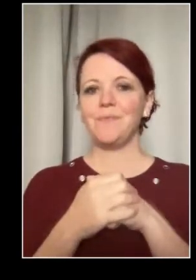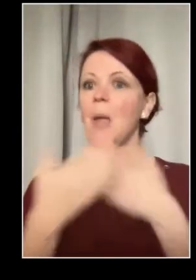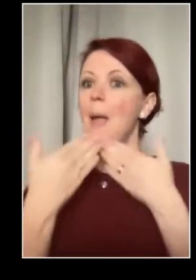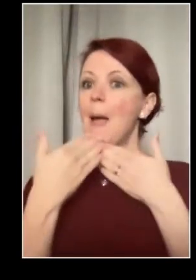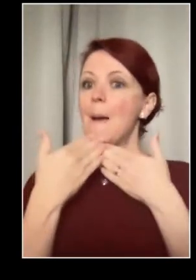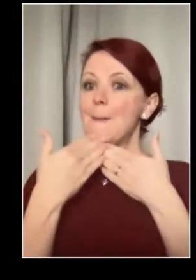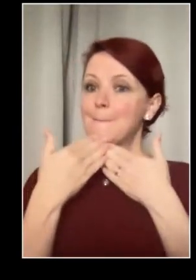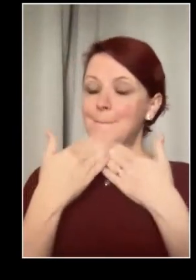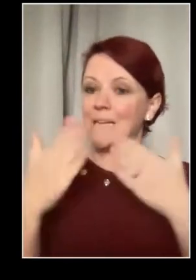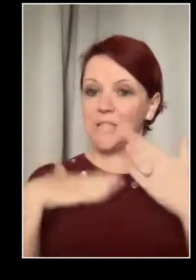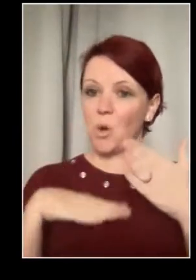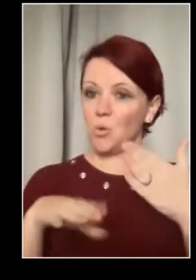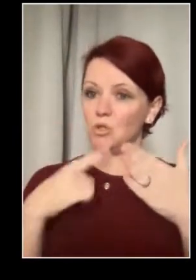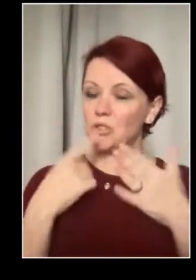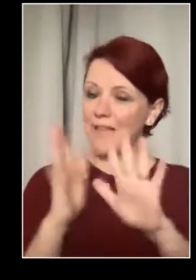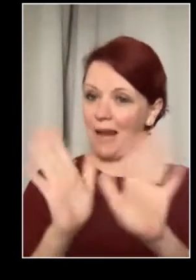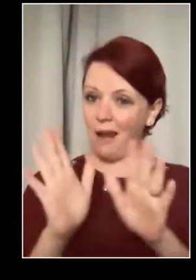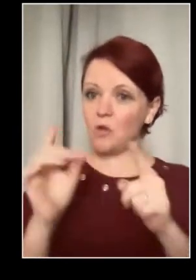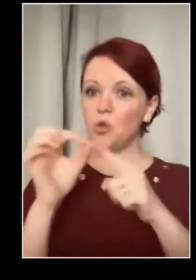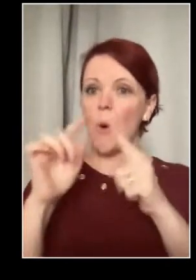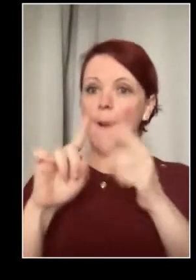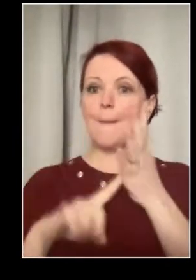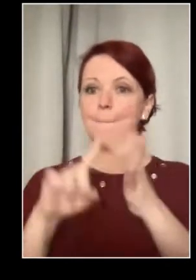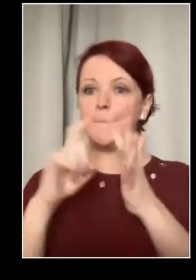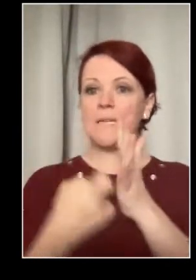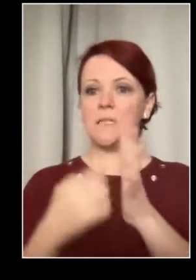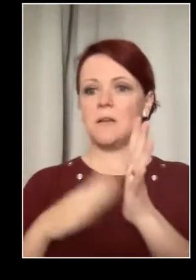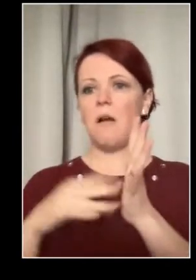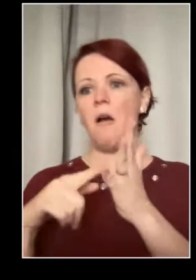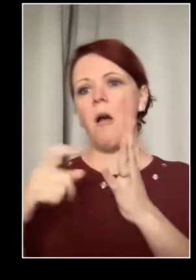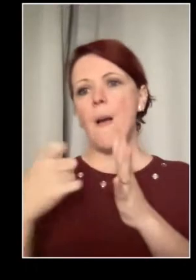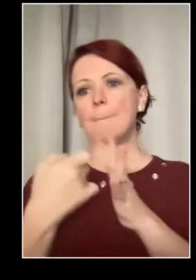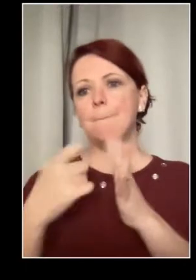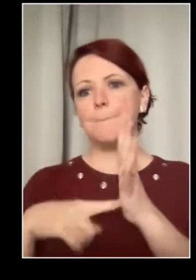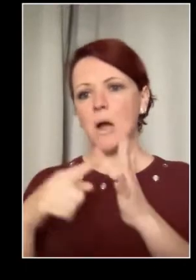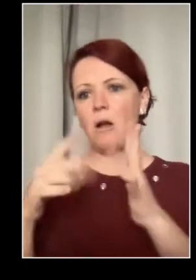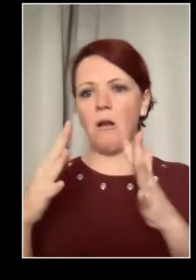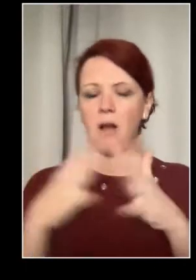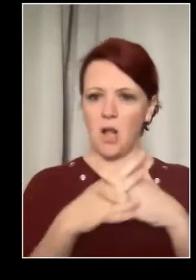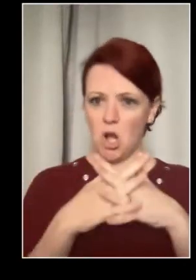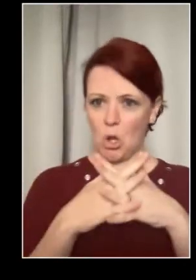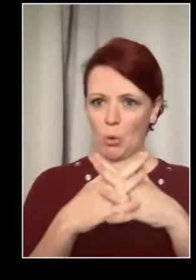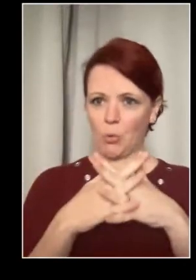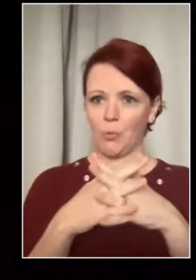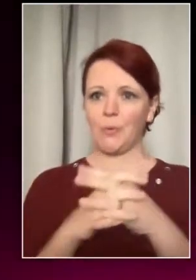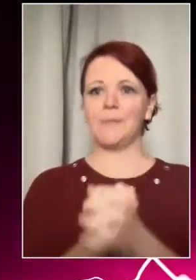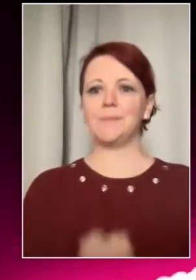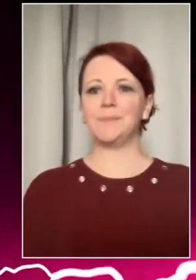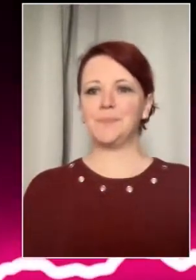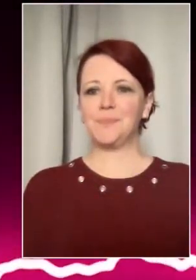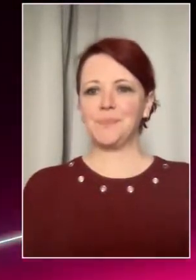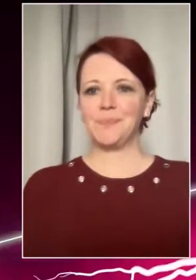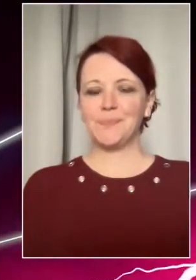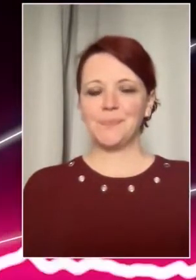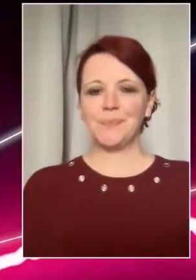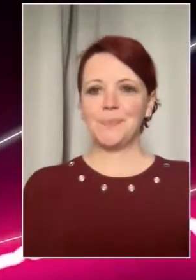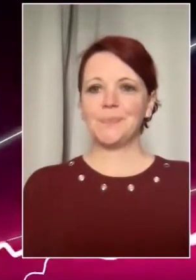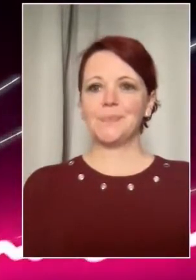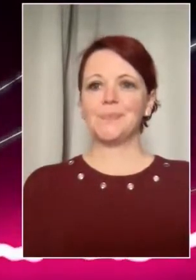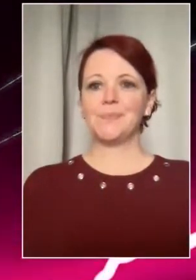Director of Apprenticeships at the ESFA, who has a few important words about the National Apprenticeship Awards.